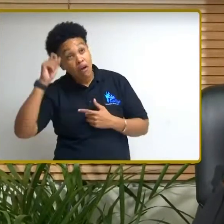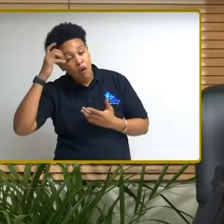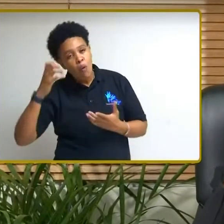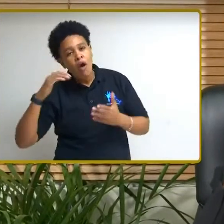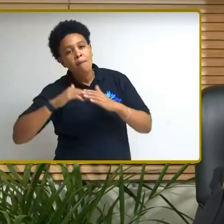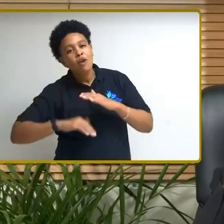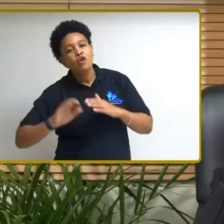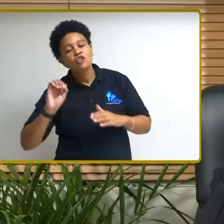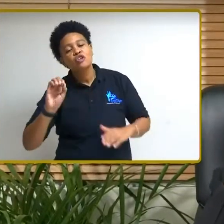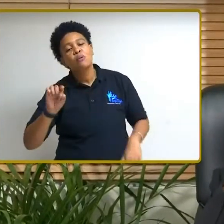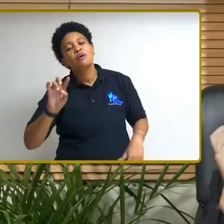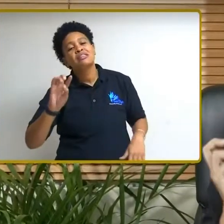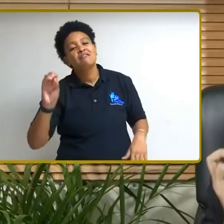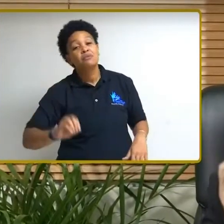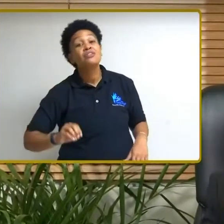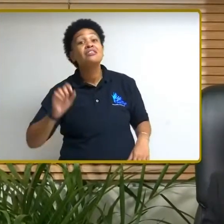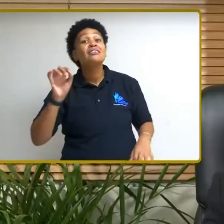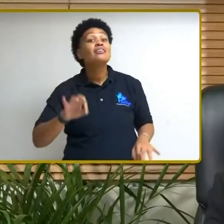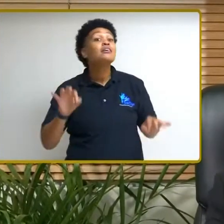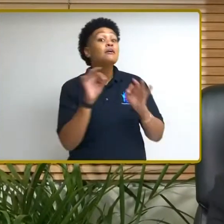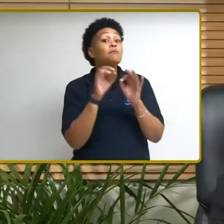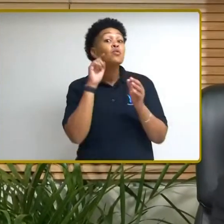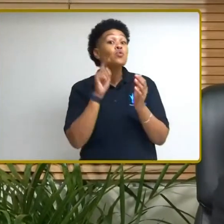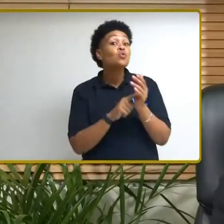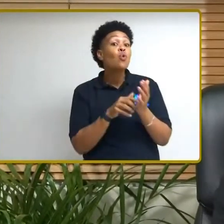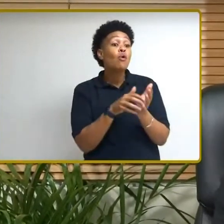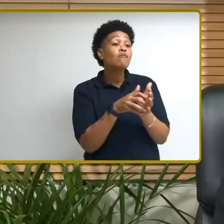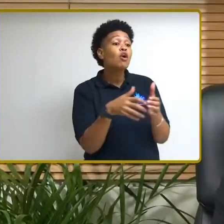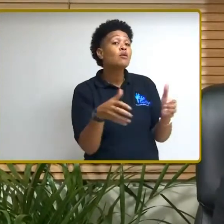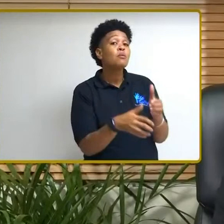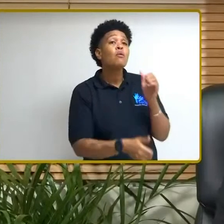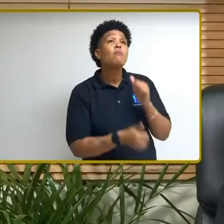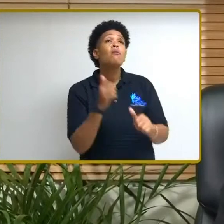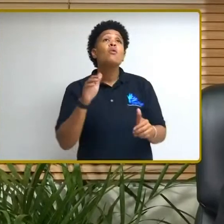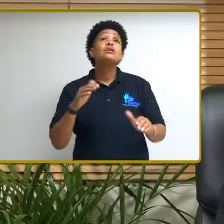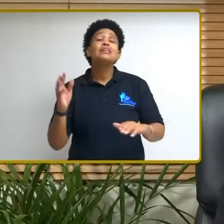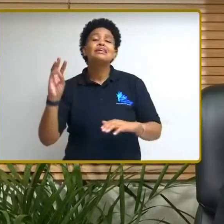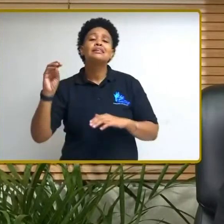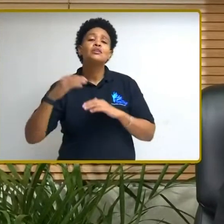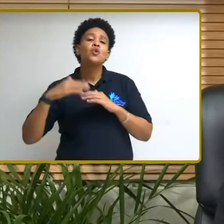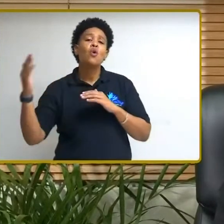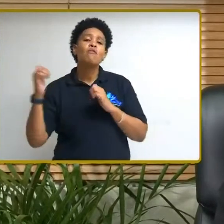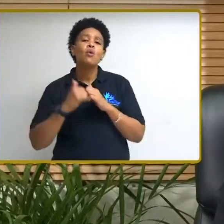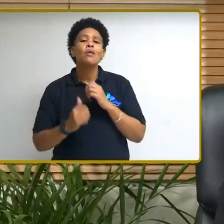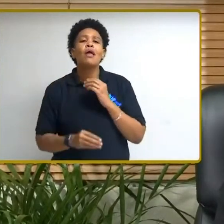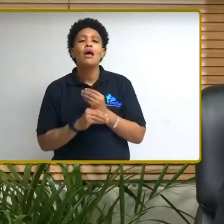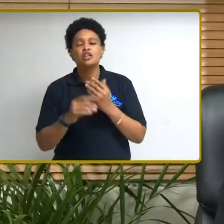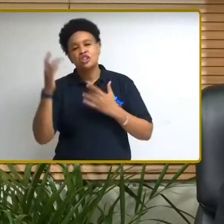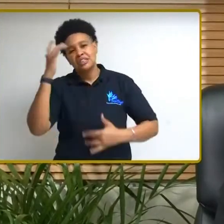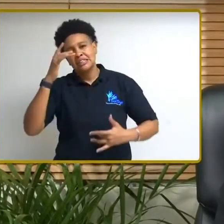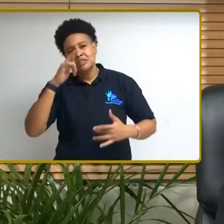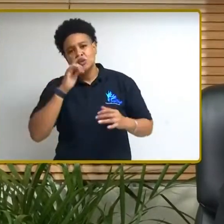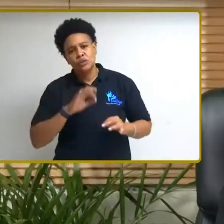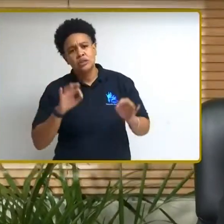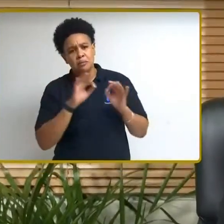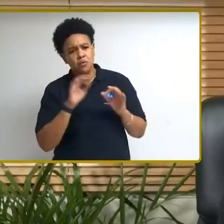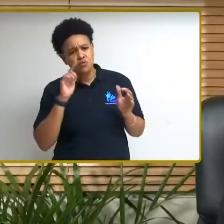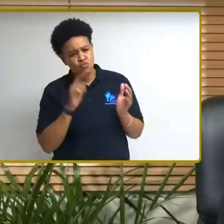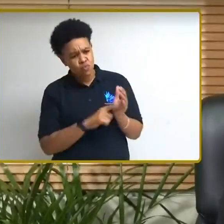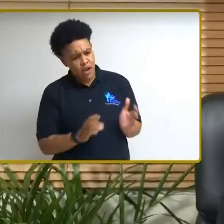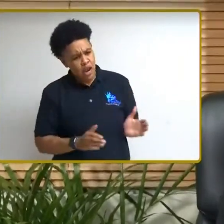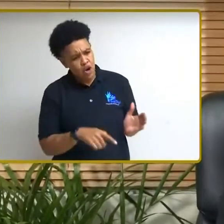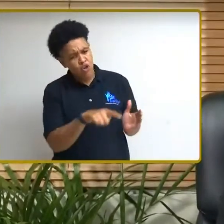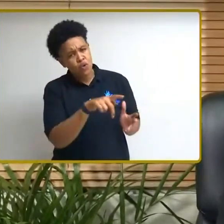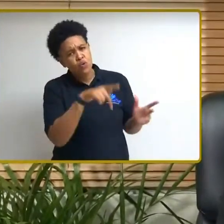of our deaths are over 60 with comorbidities. So it's important that we recognize and encourage those who are in